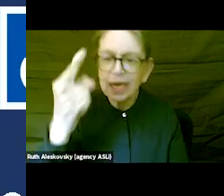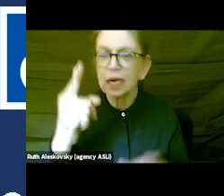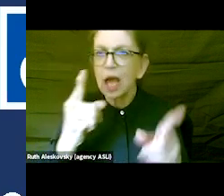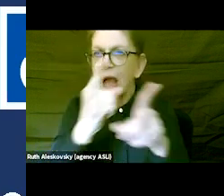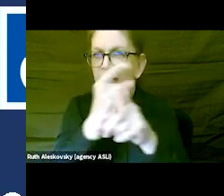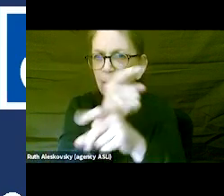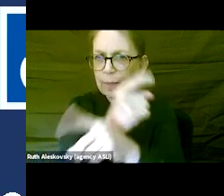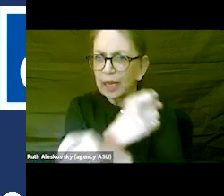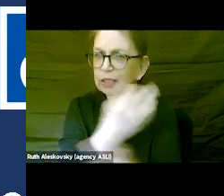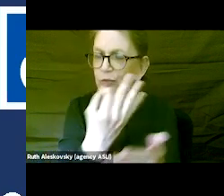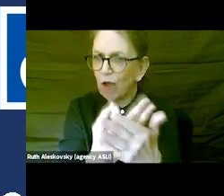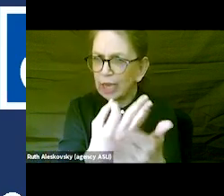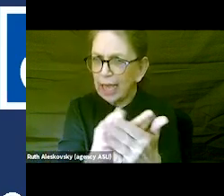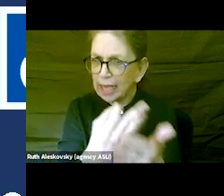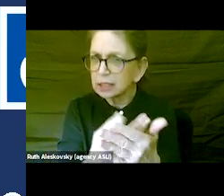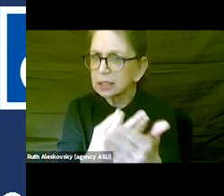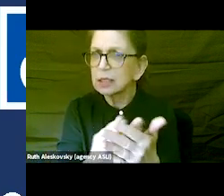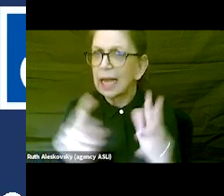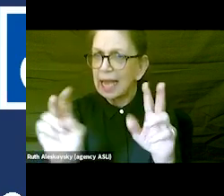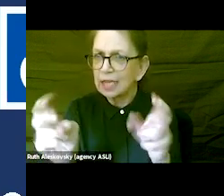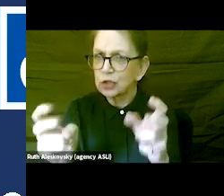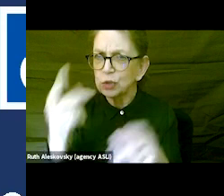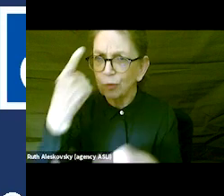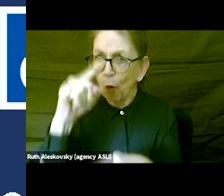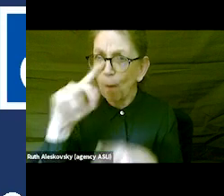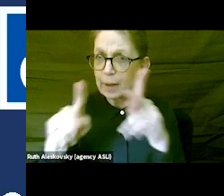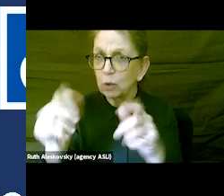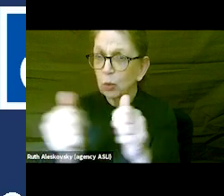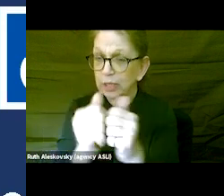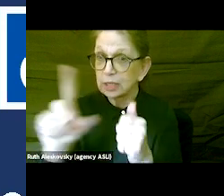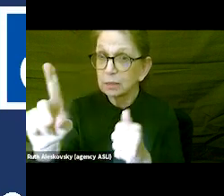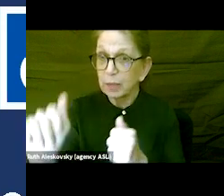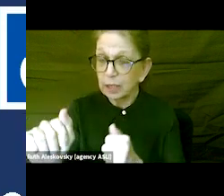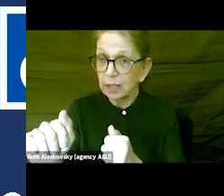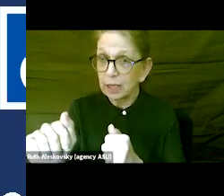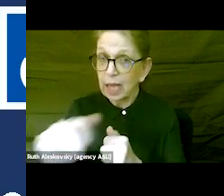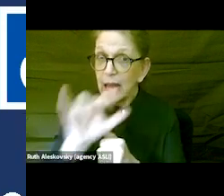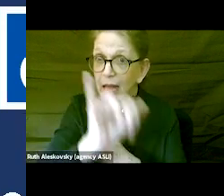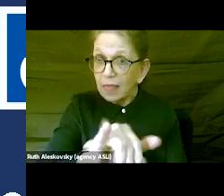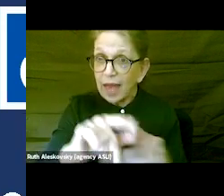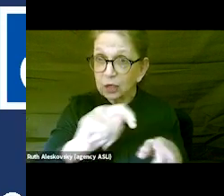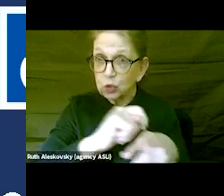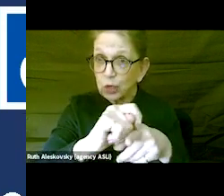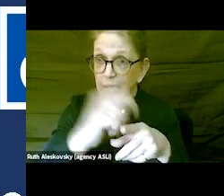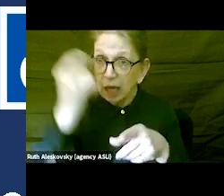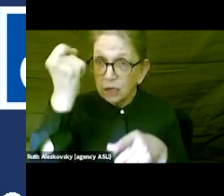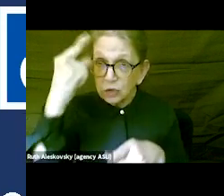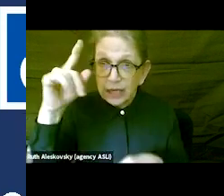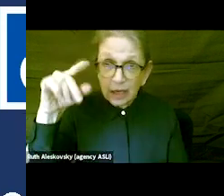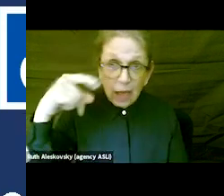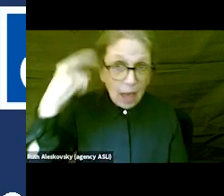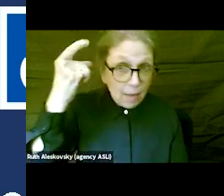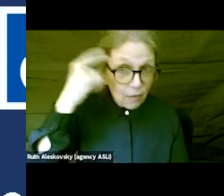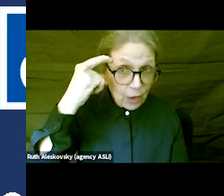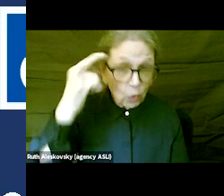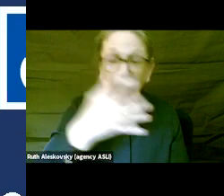financial needs of people with disabilities. This training allows them to understand federal and local benefits, as